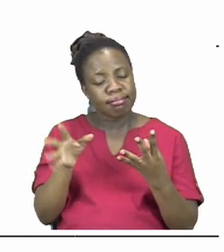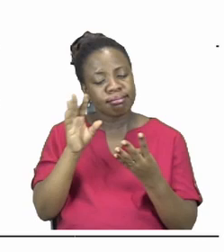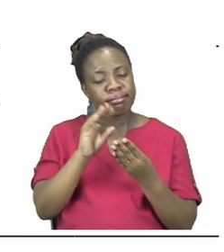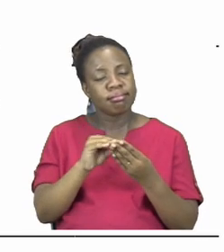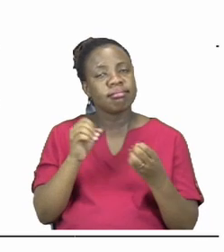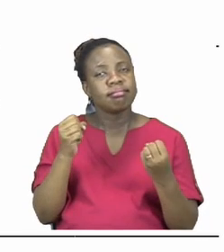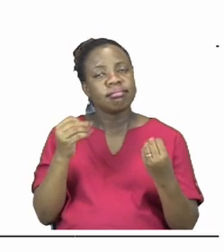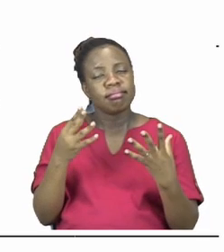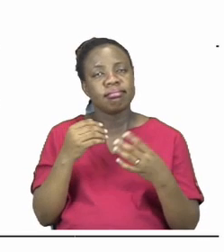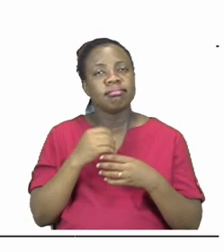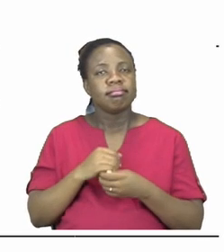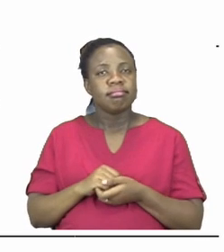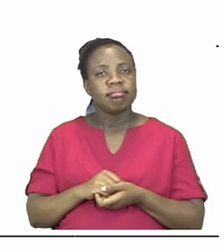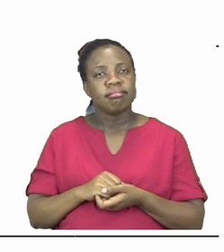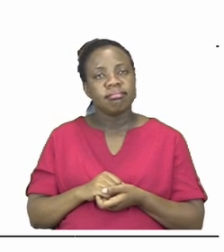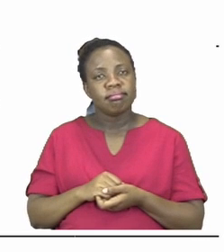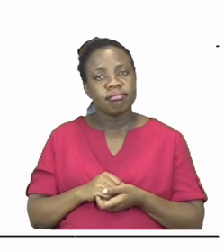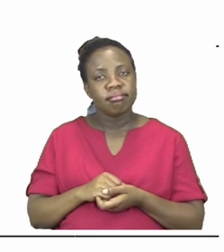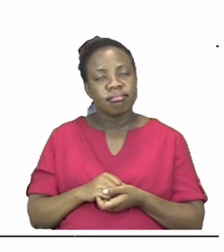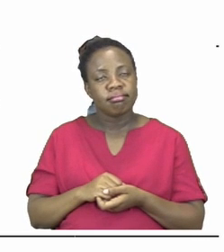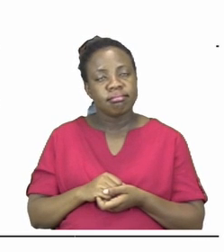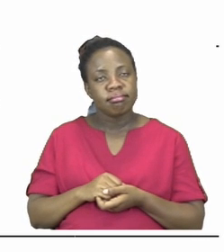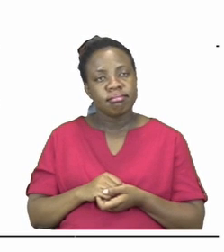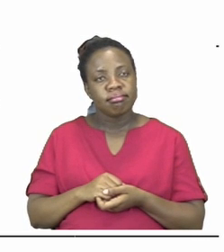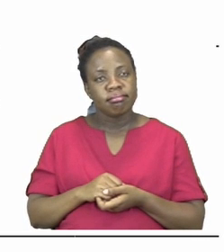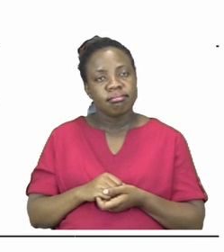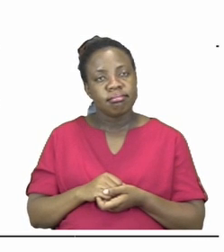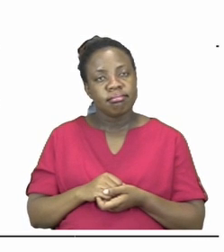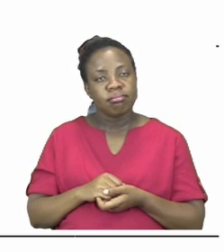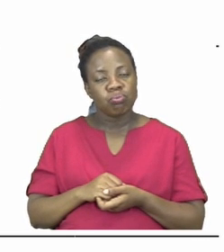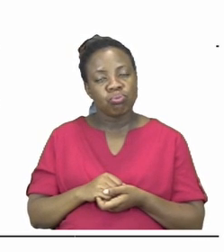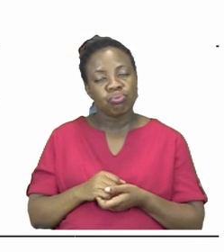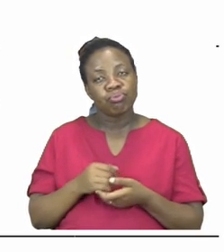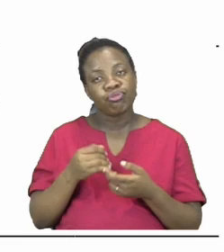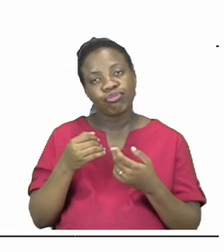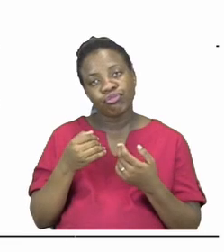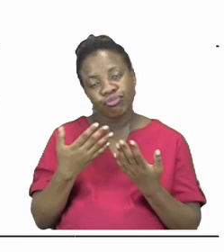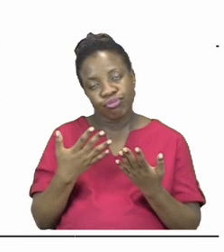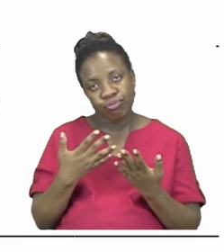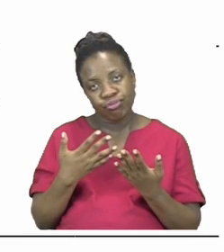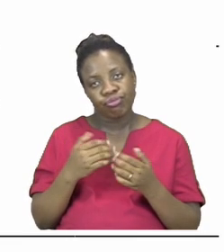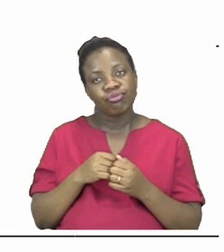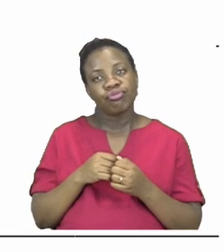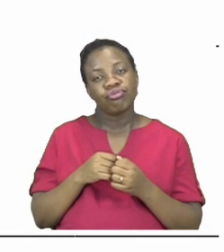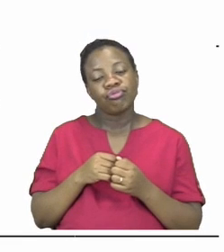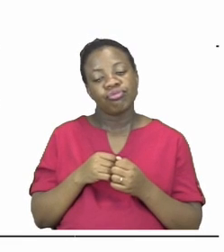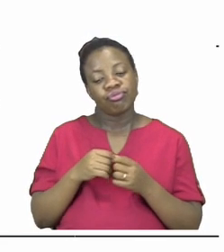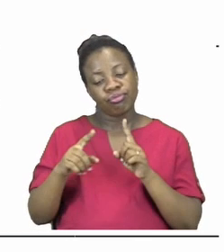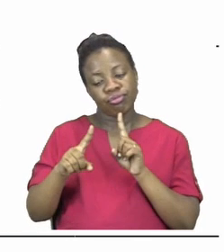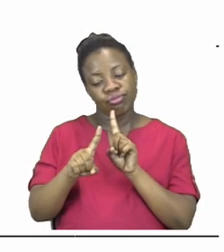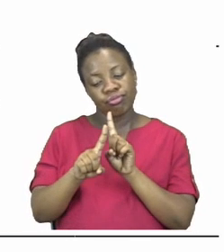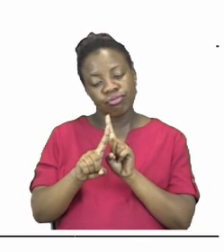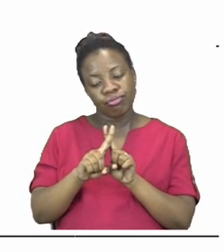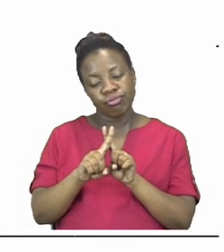subtract, times, or share? If you said times, well